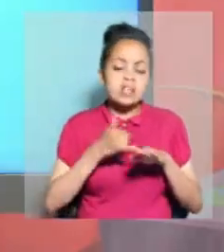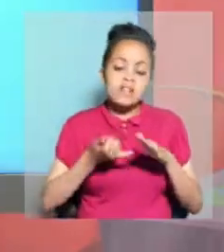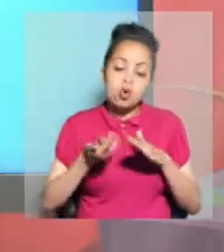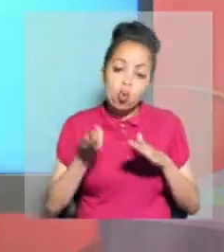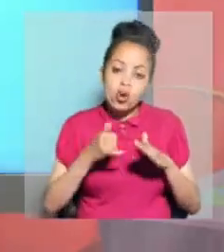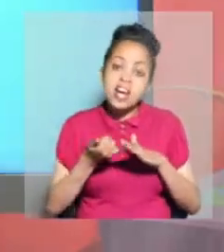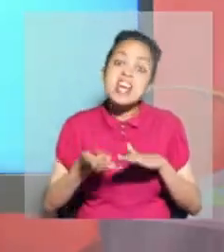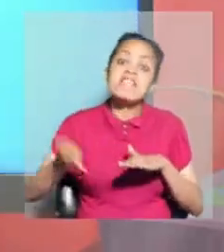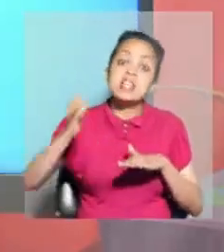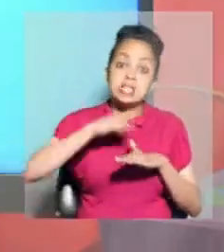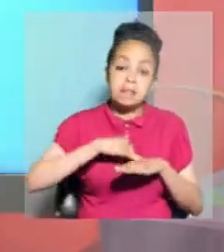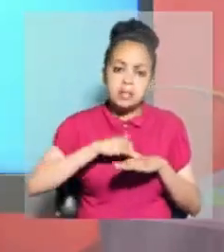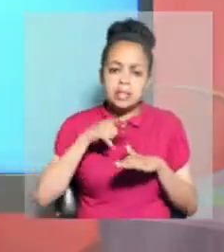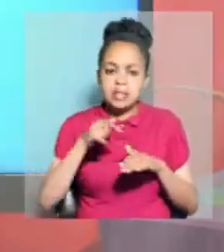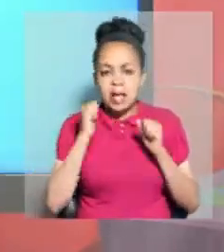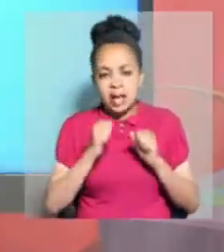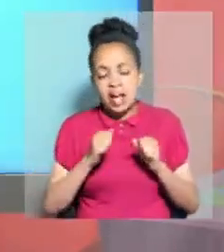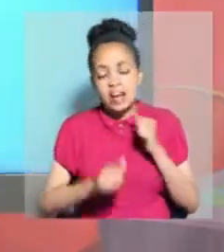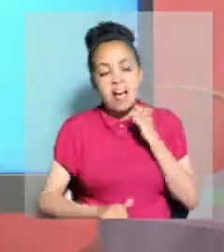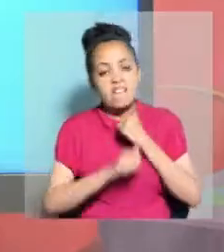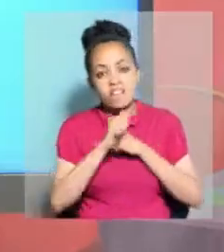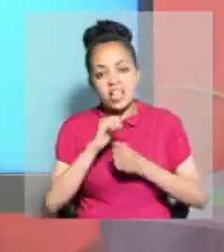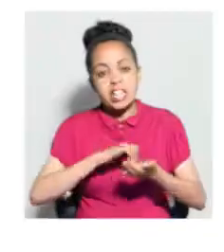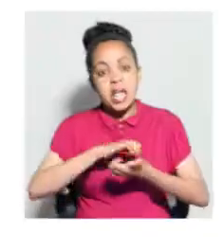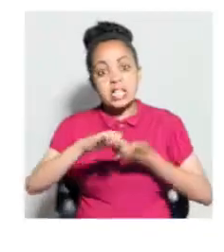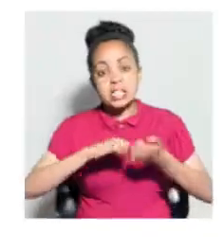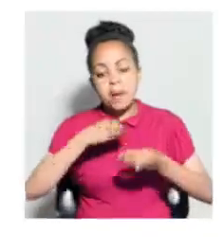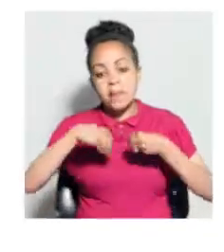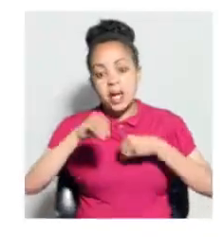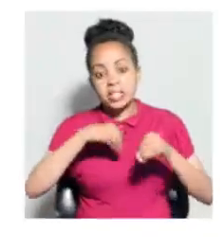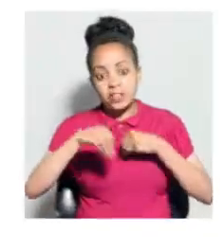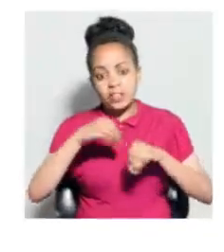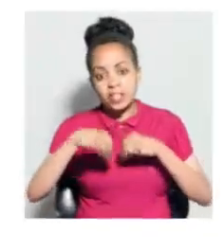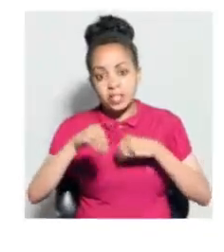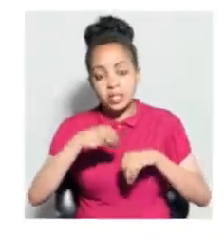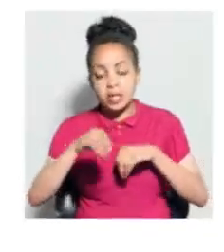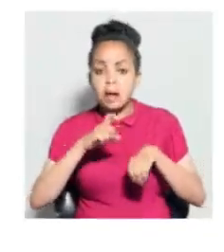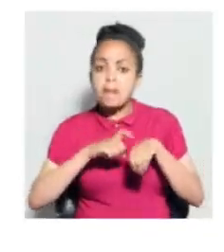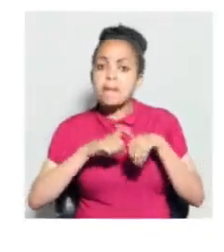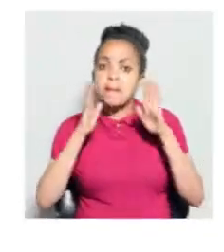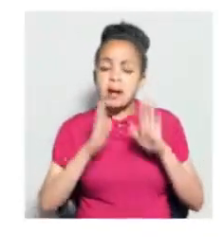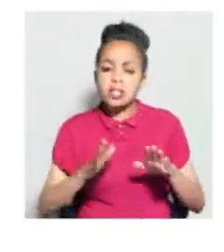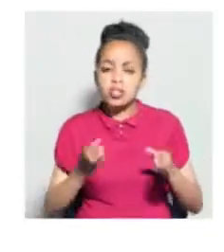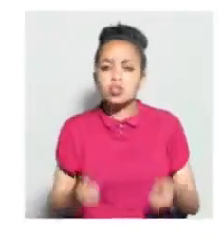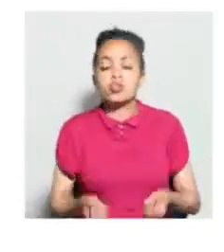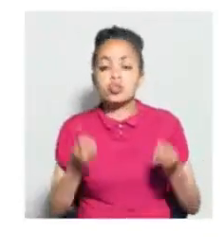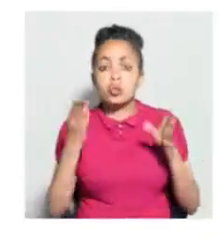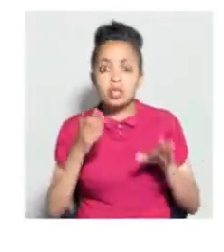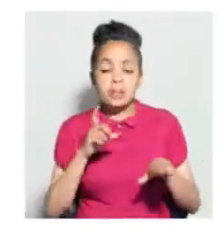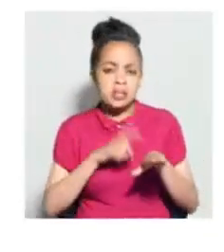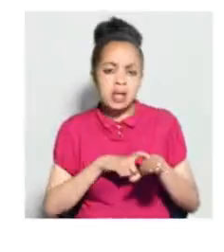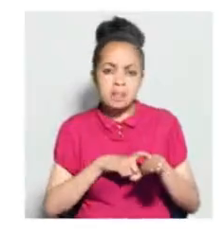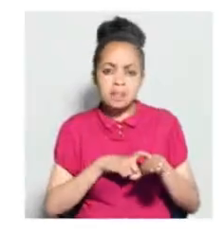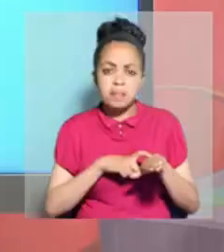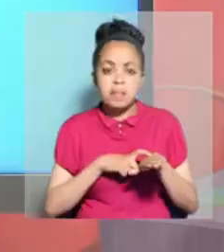or irreversible there. They can affect an enzyme activity permanently for so many time, which can